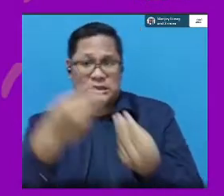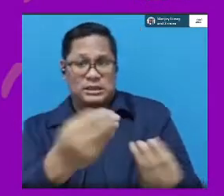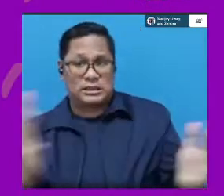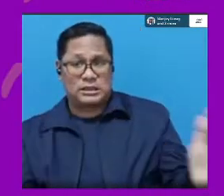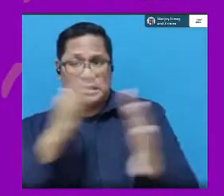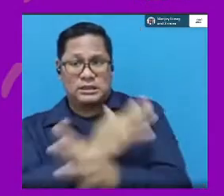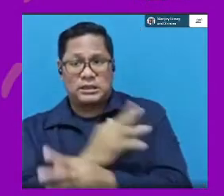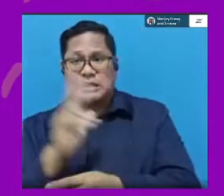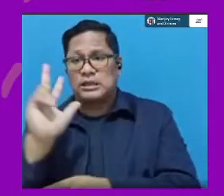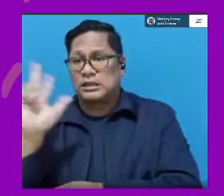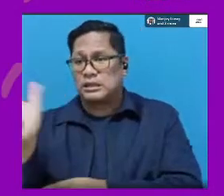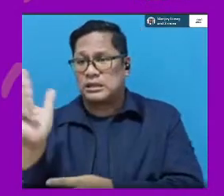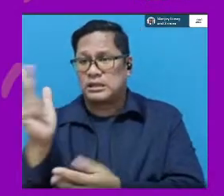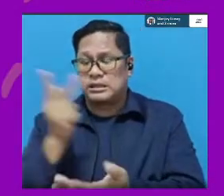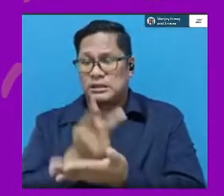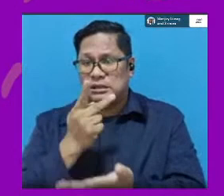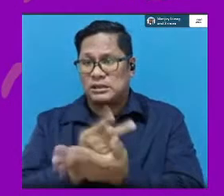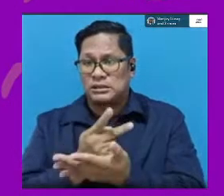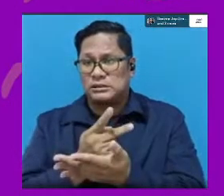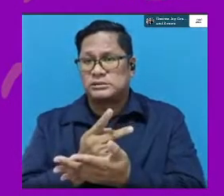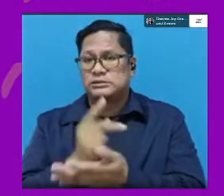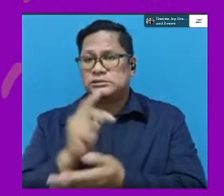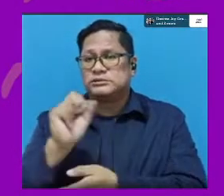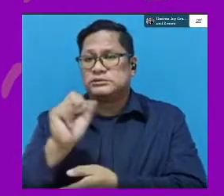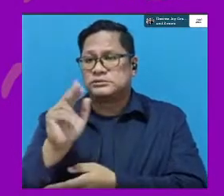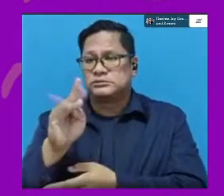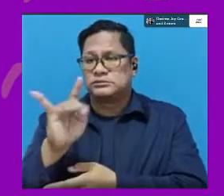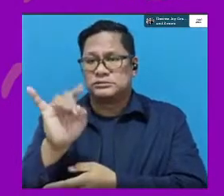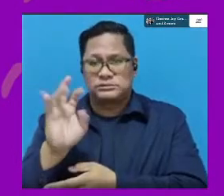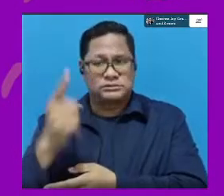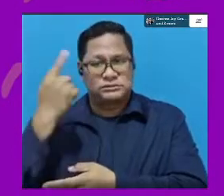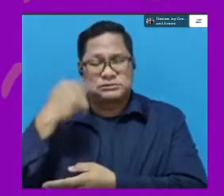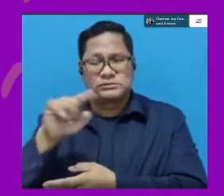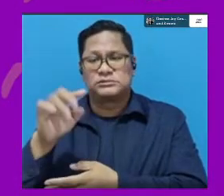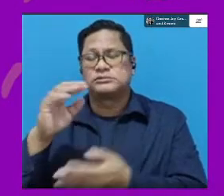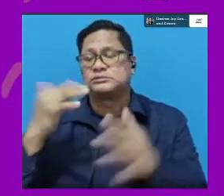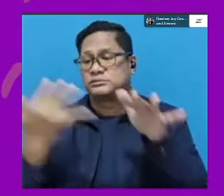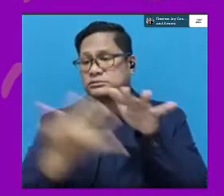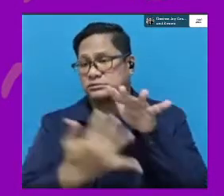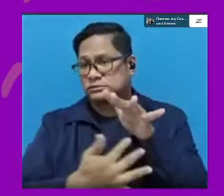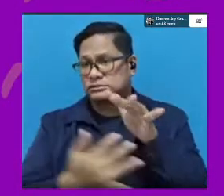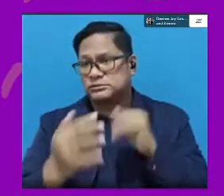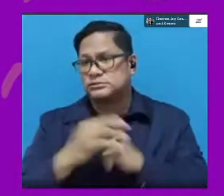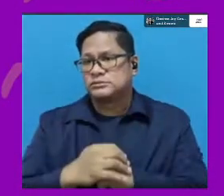30 peso subsidy for the consumers so that